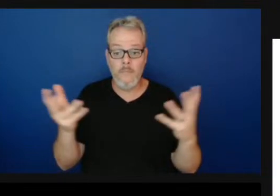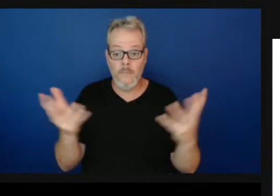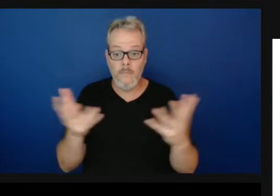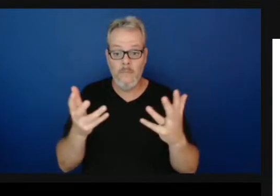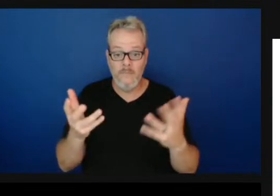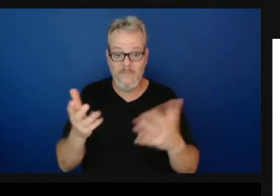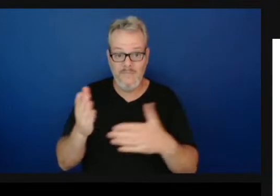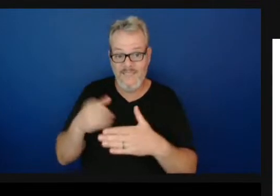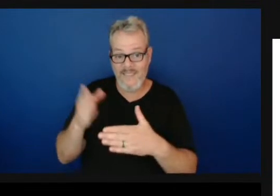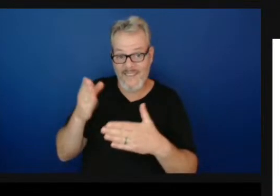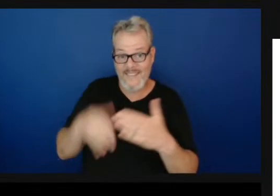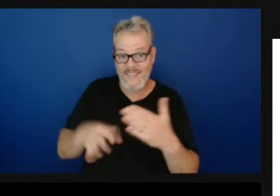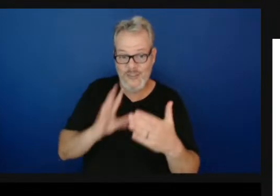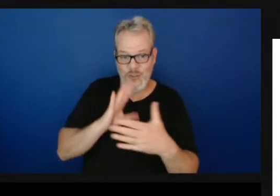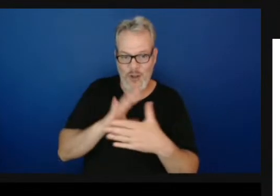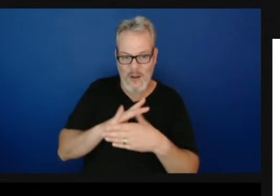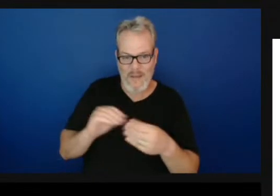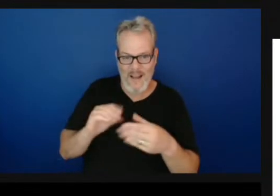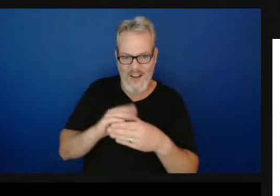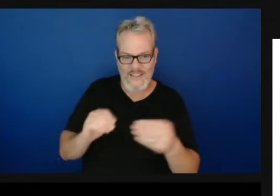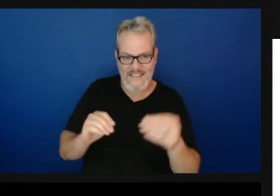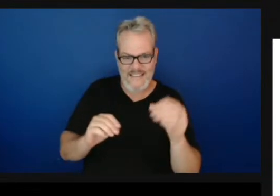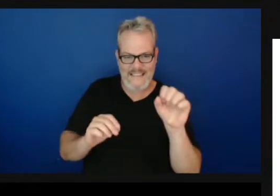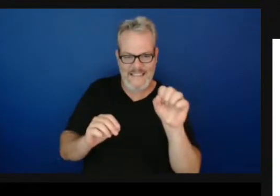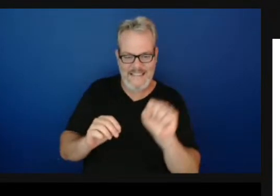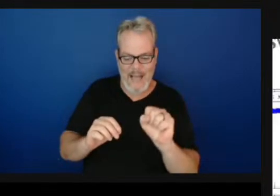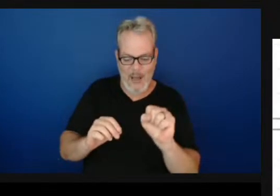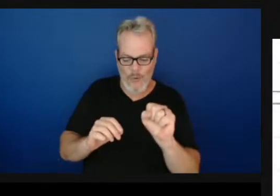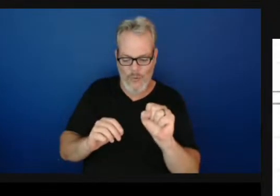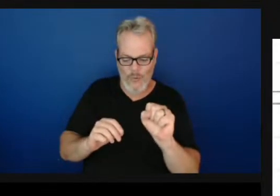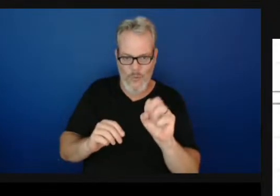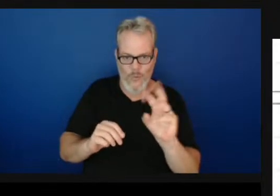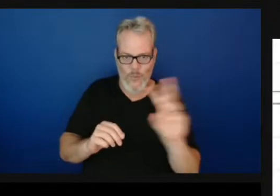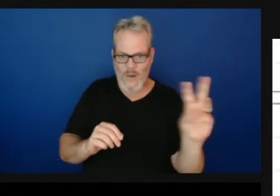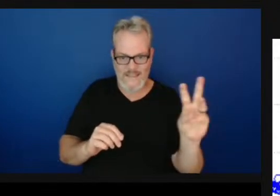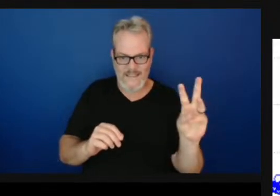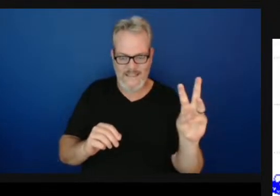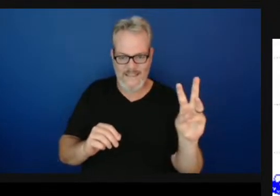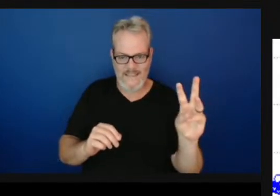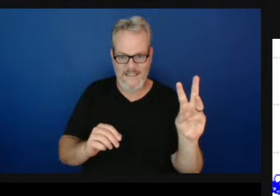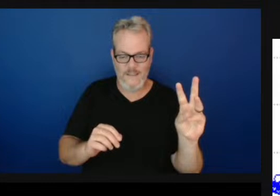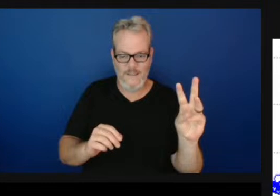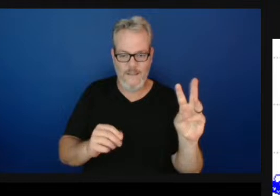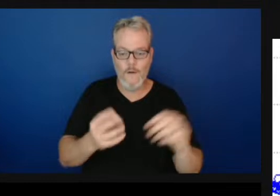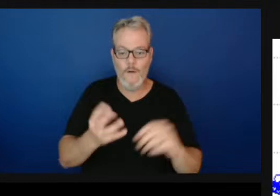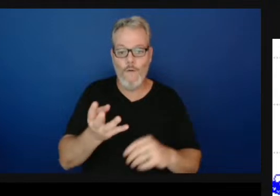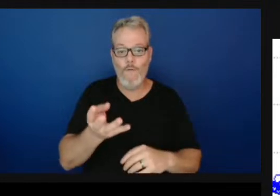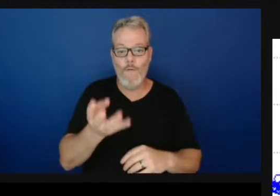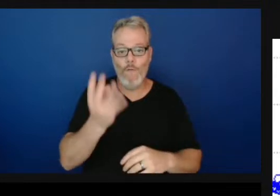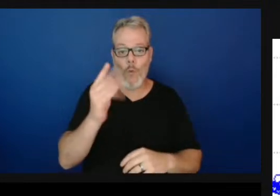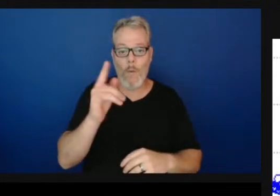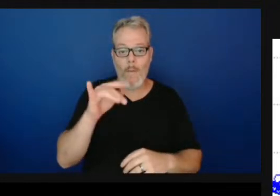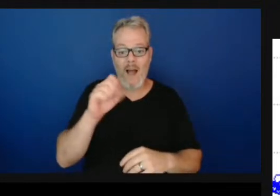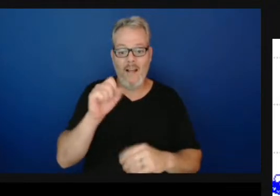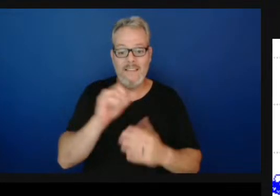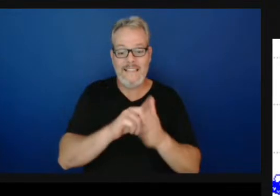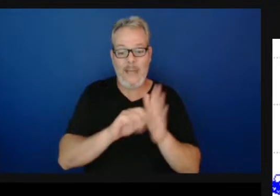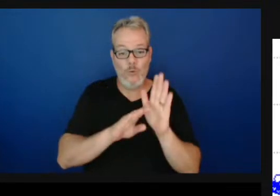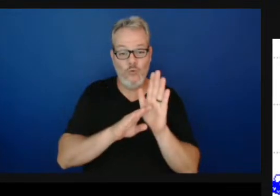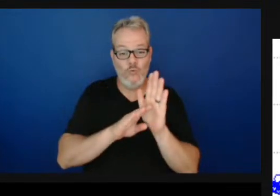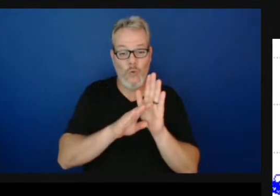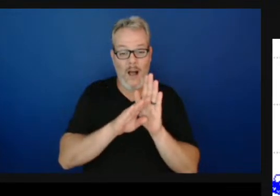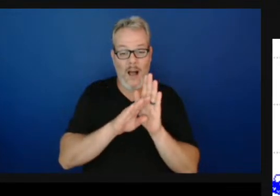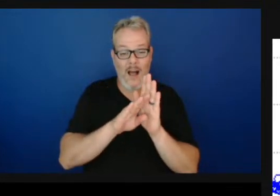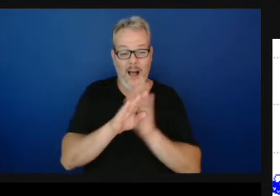go through the southwest rift, 4 miles down and near the eruption site. That was rising until recently. There it is actually dropping